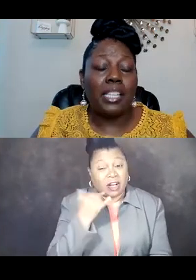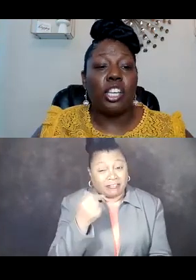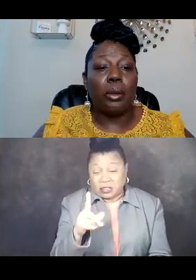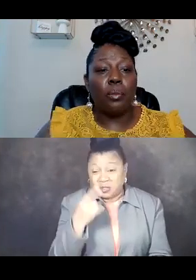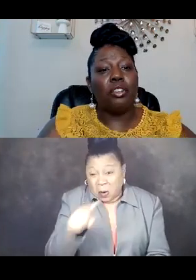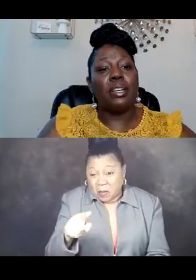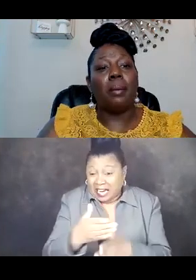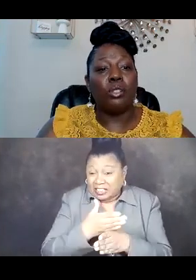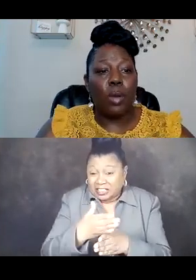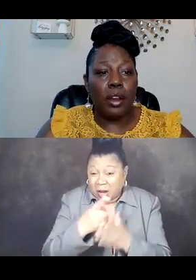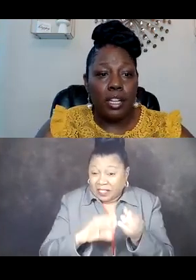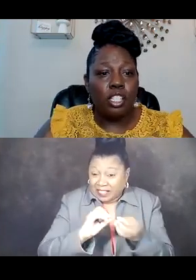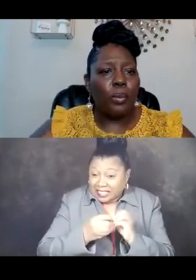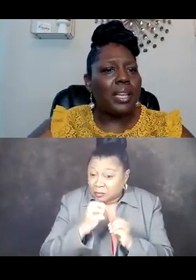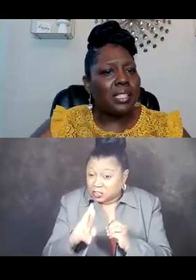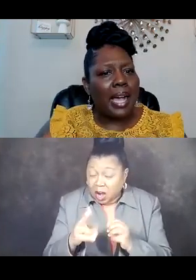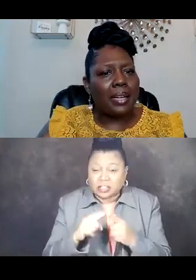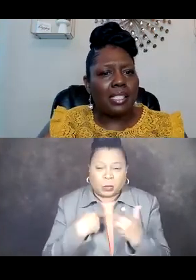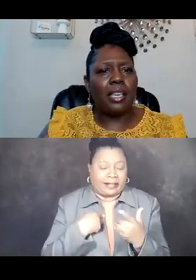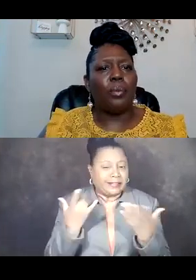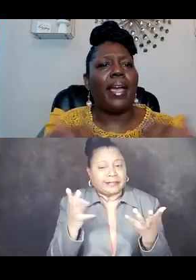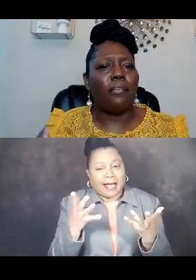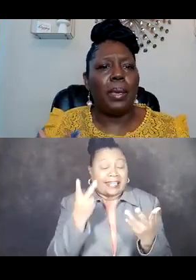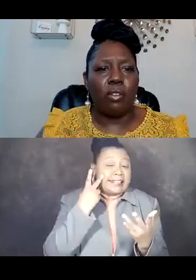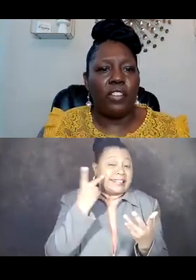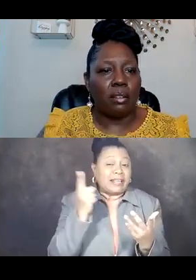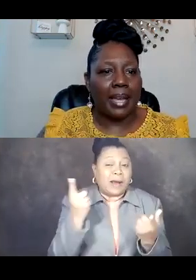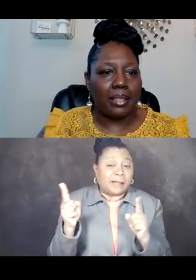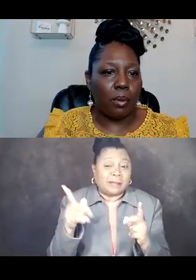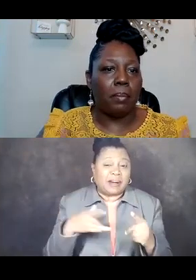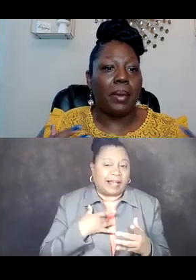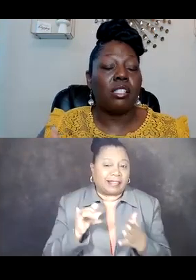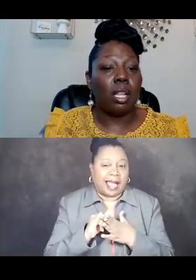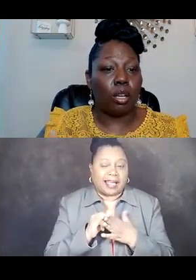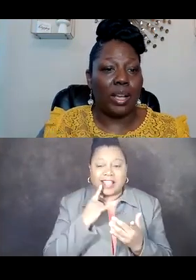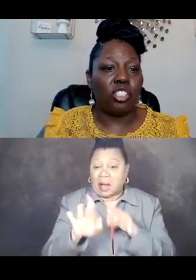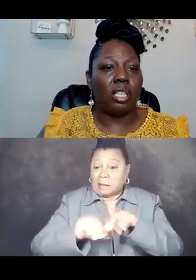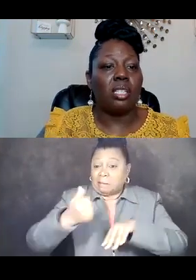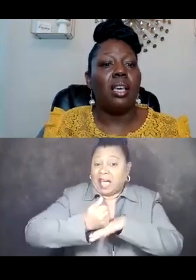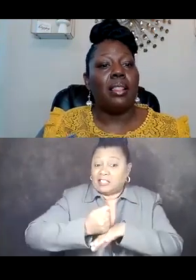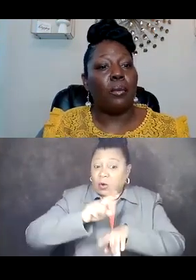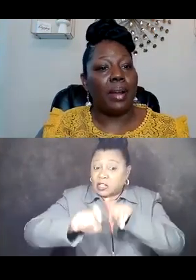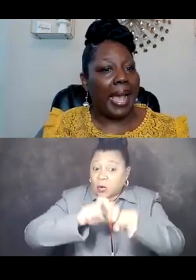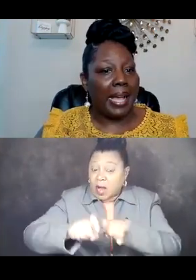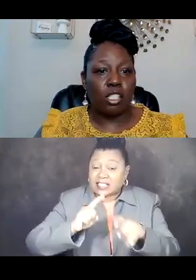don't mind sharing what your numbers were, so we can just kind of see where have people felt like they were based on the questions that were asked. So